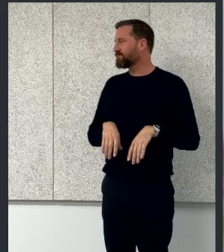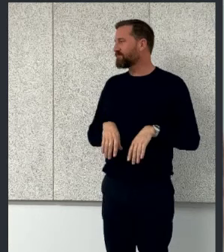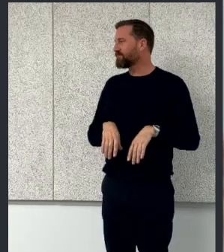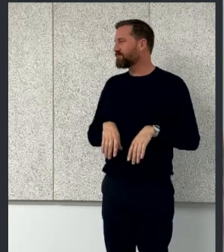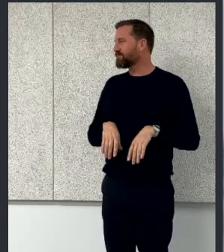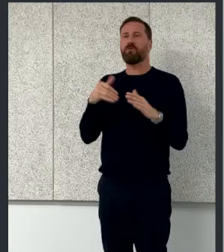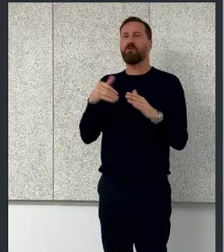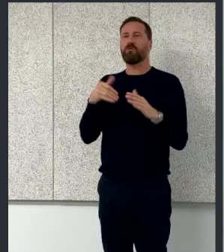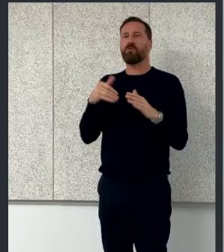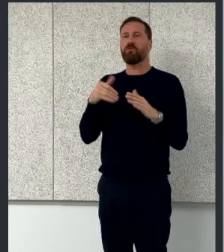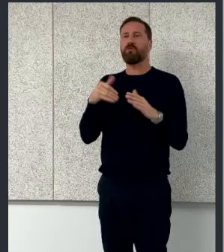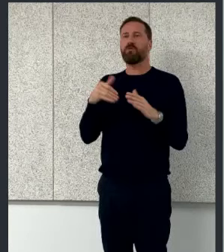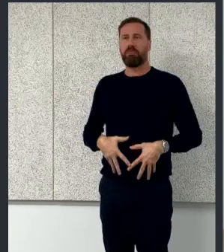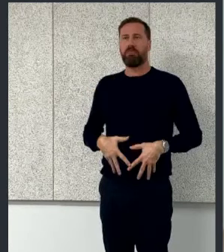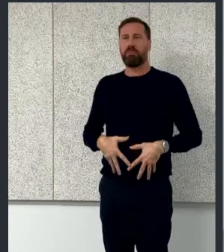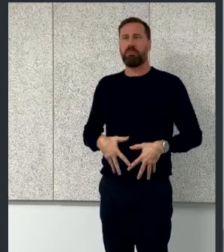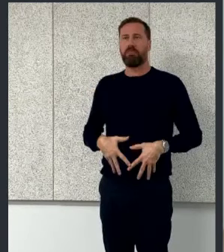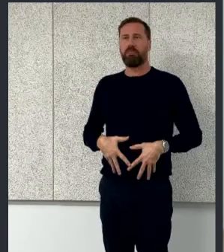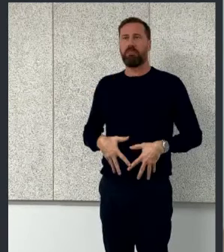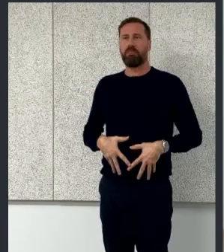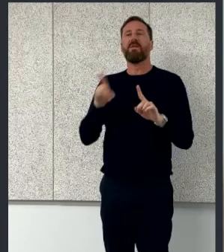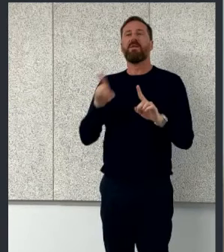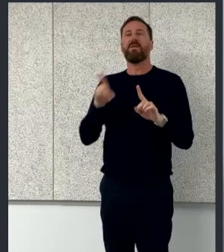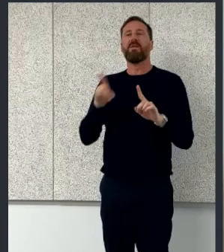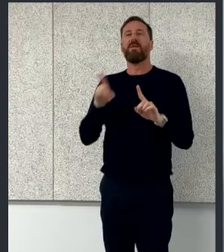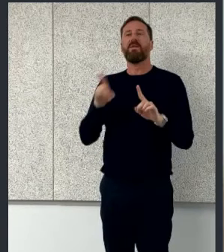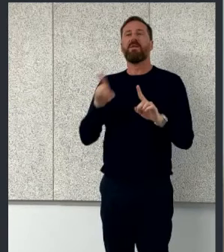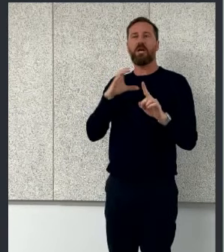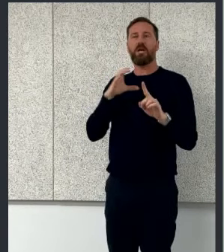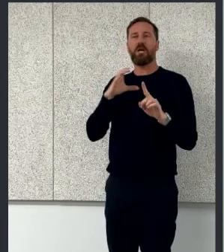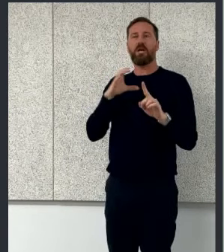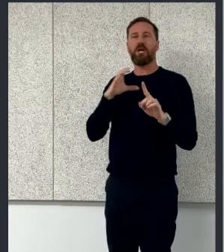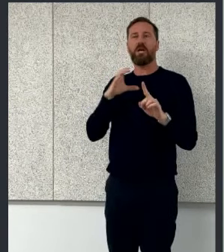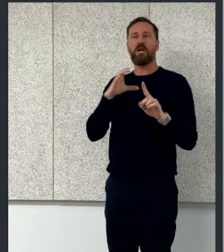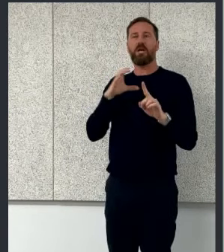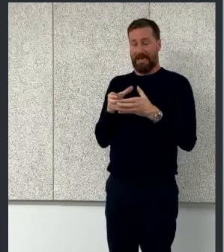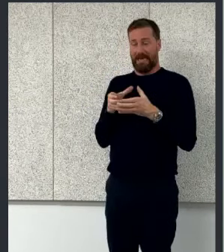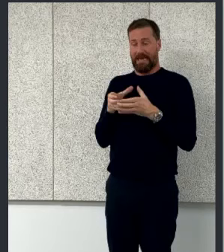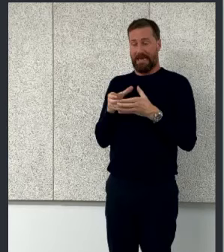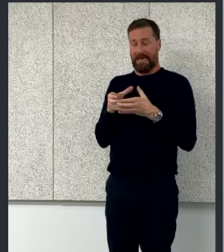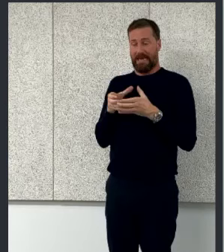But what that committee has evolved into under Emily's excellent